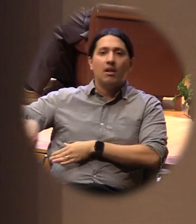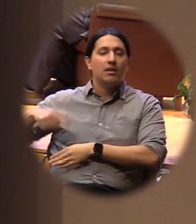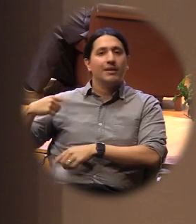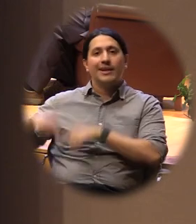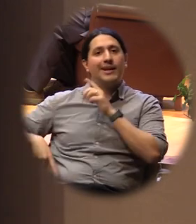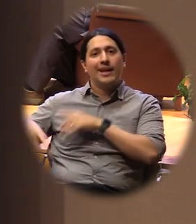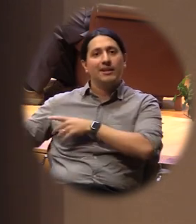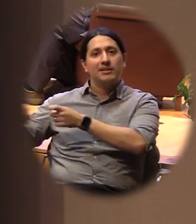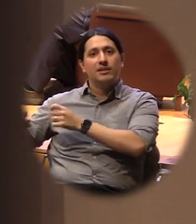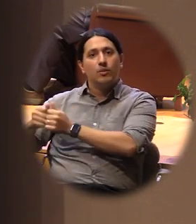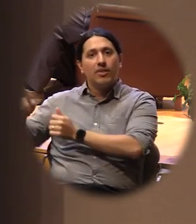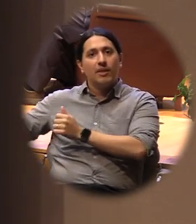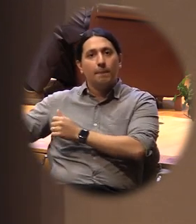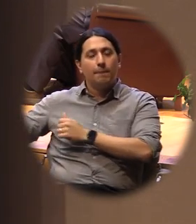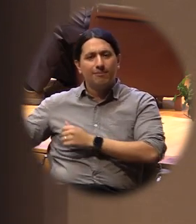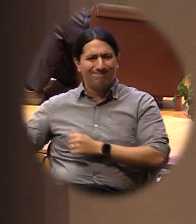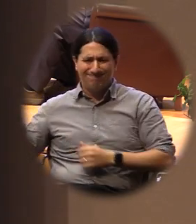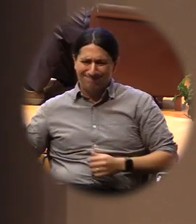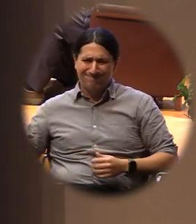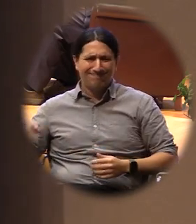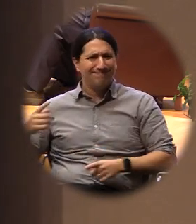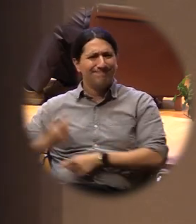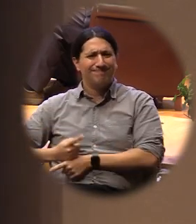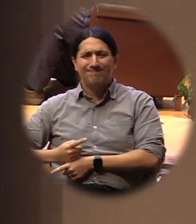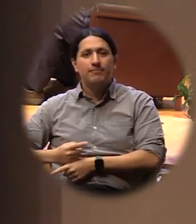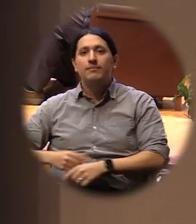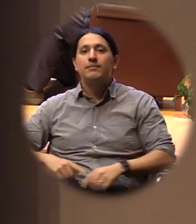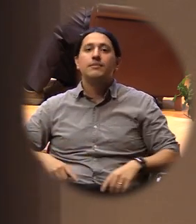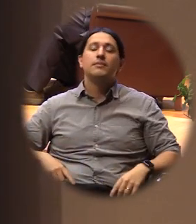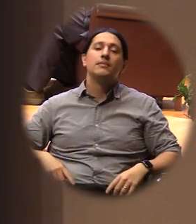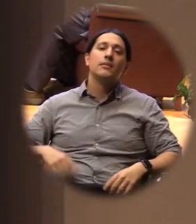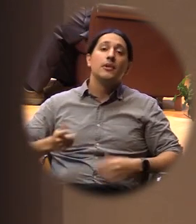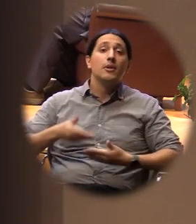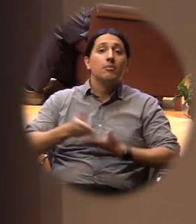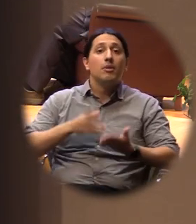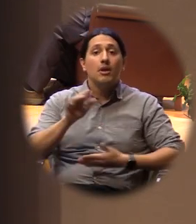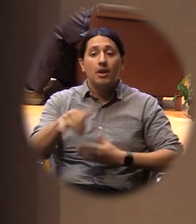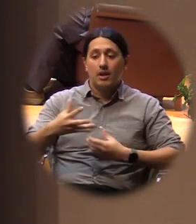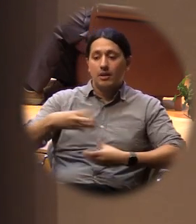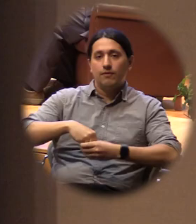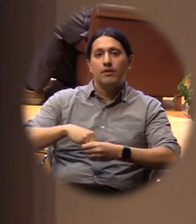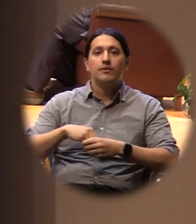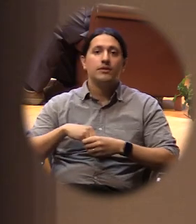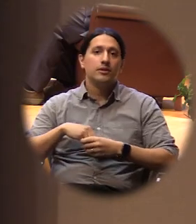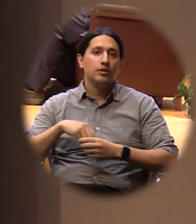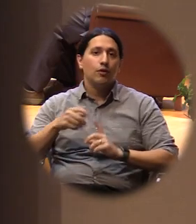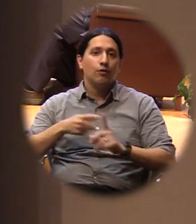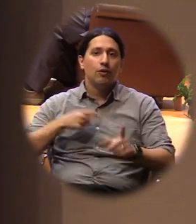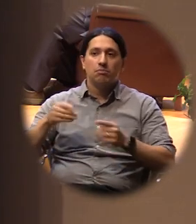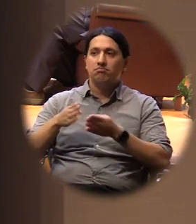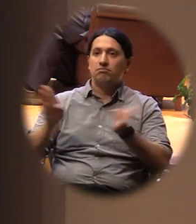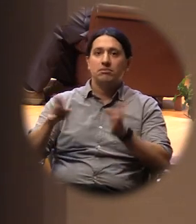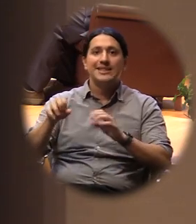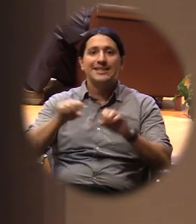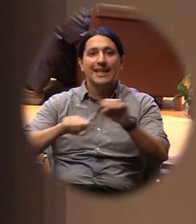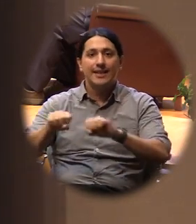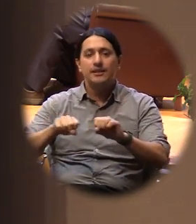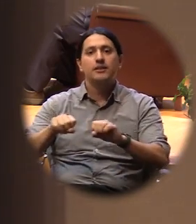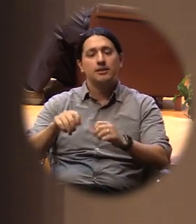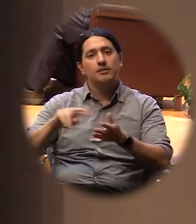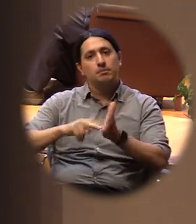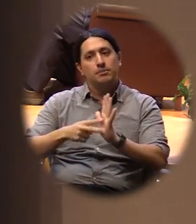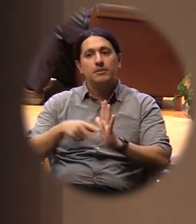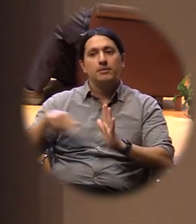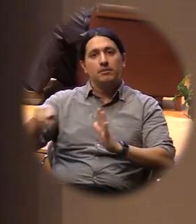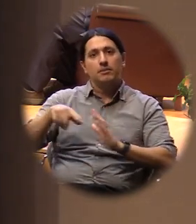And part of that, I think, from mainstream science involves acknowledging that there's a whole new